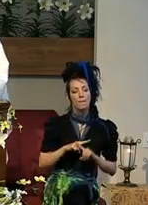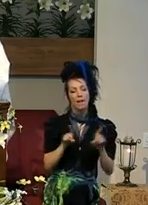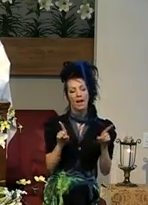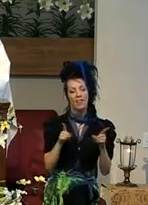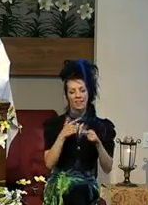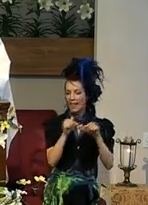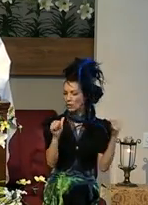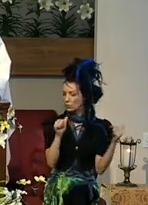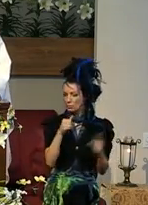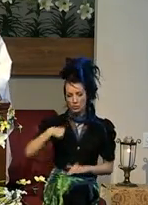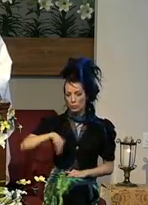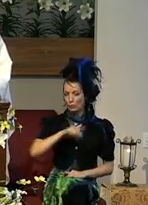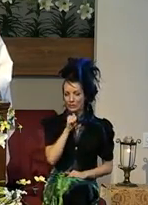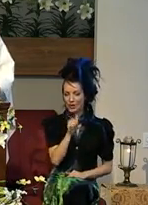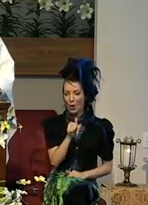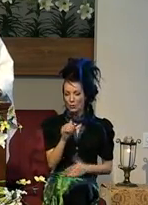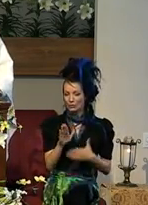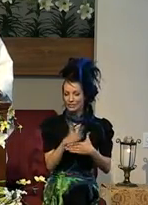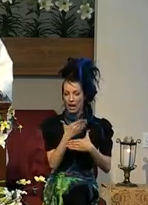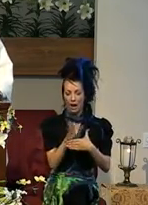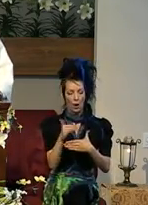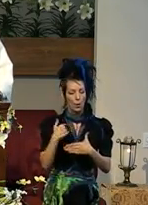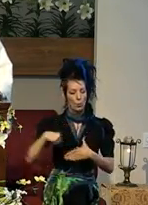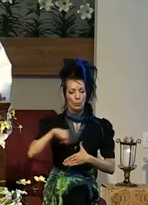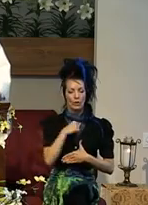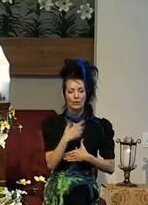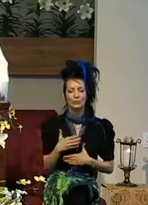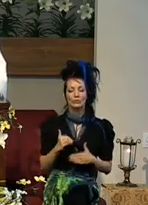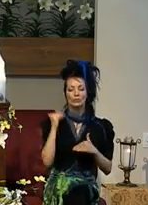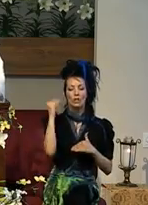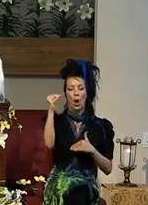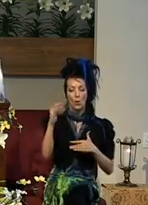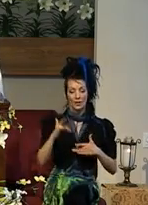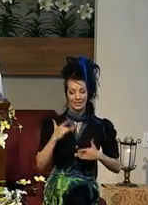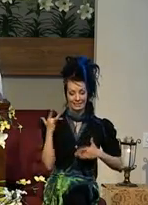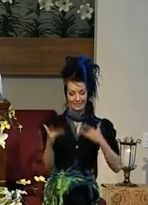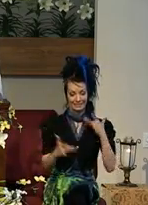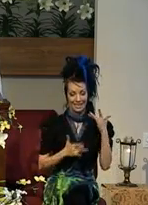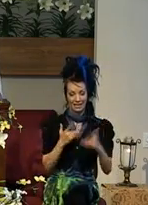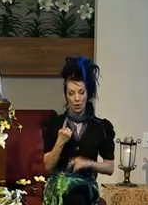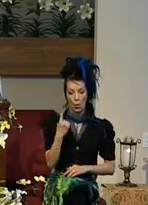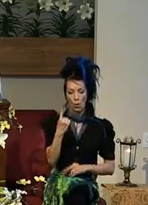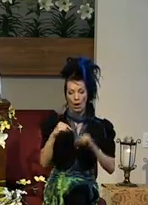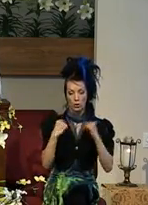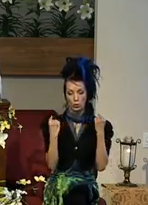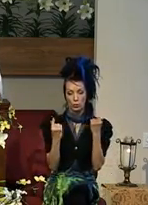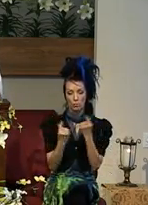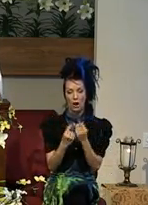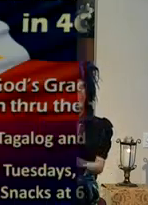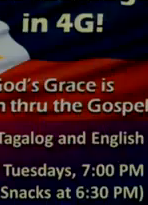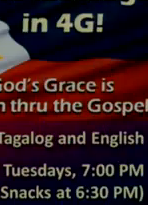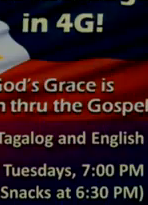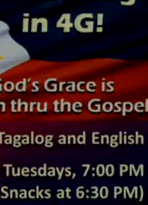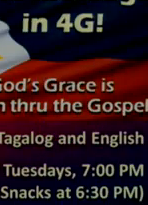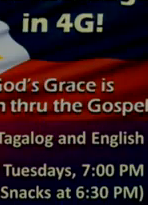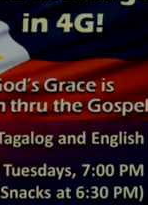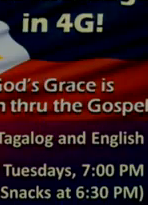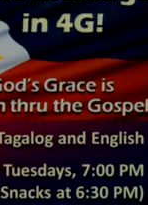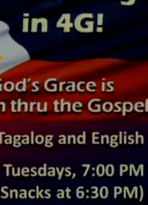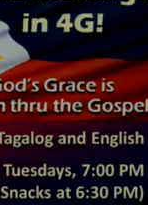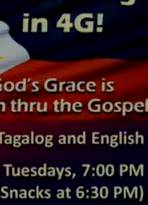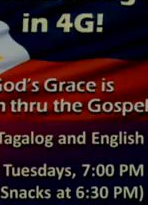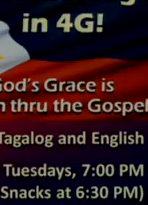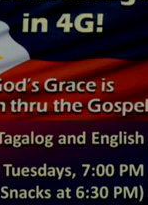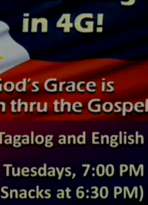perhaps we don't share. And we are just so excited about one of the groups that are beginning to meet, our 4G group, which is God's